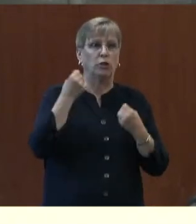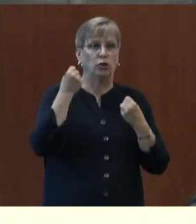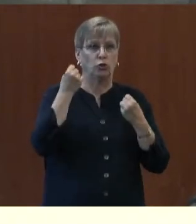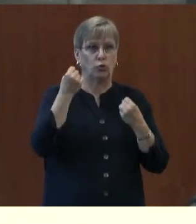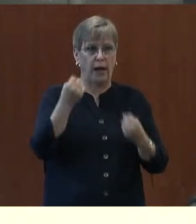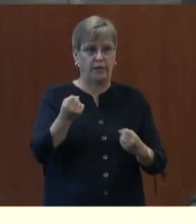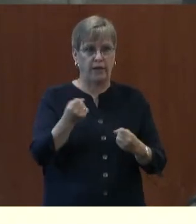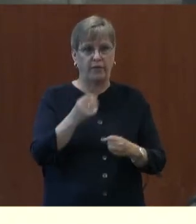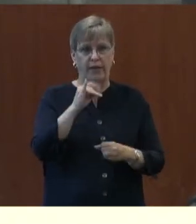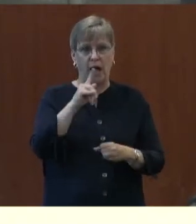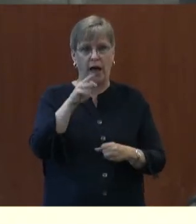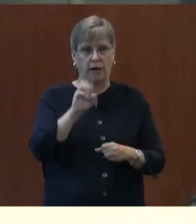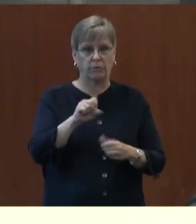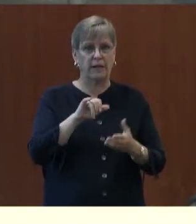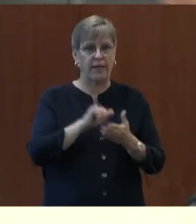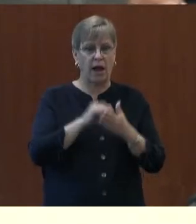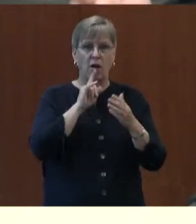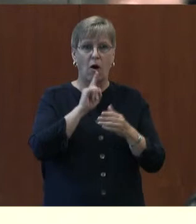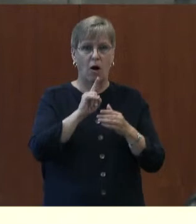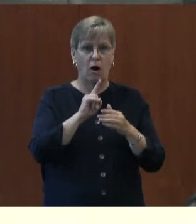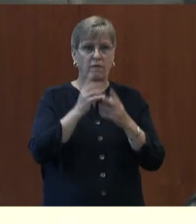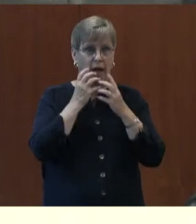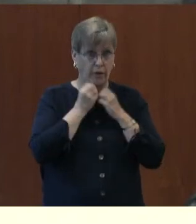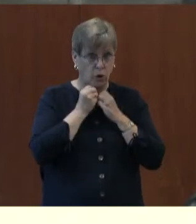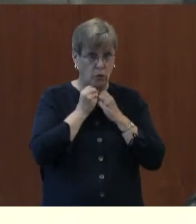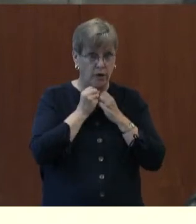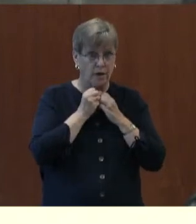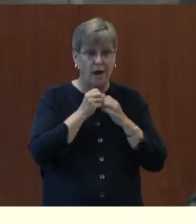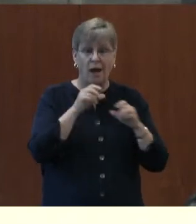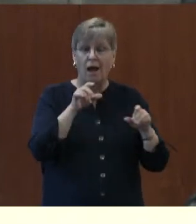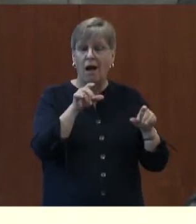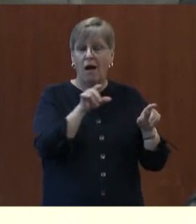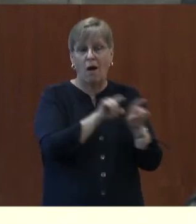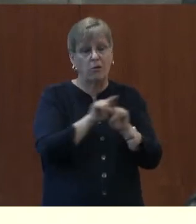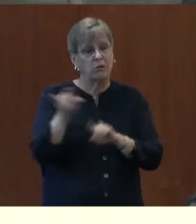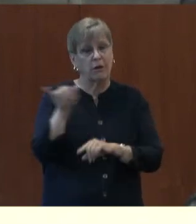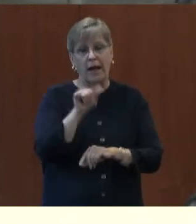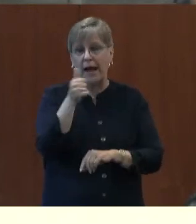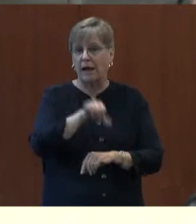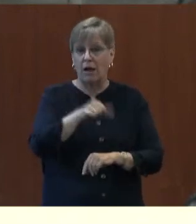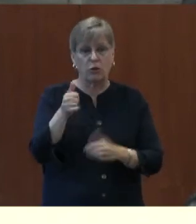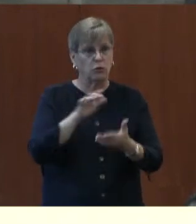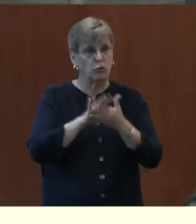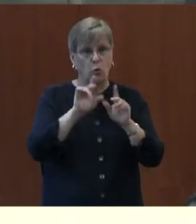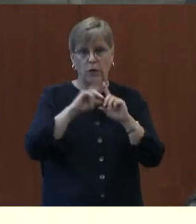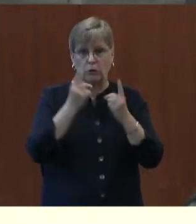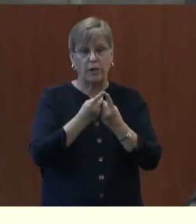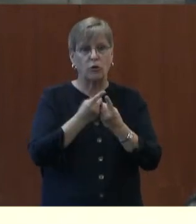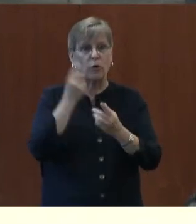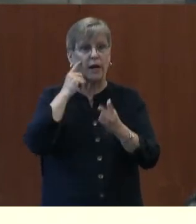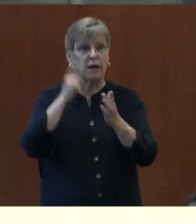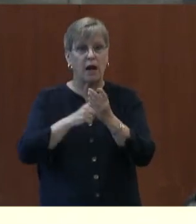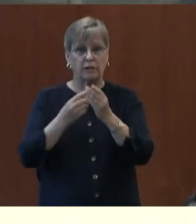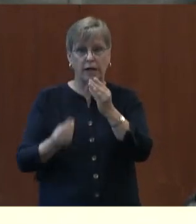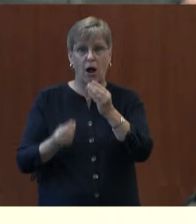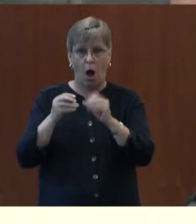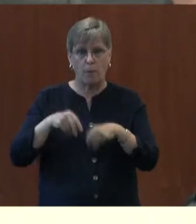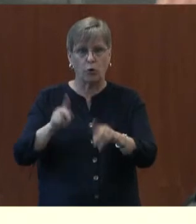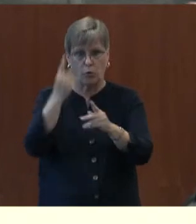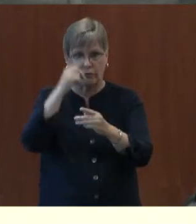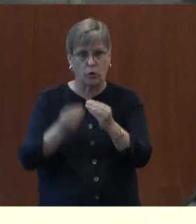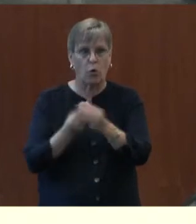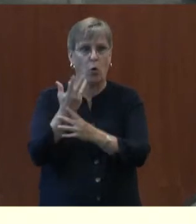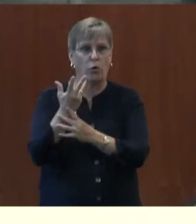those items that are valued. And as any school district, recognizing there are always growth opportunities, and